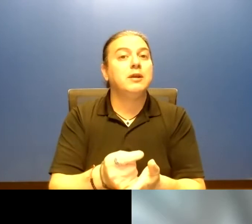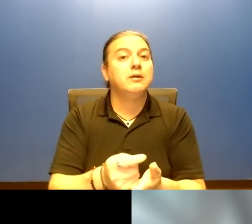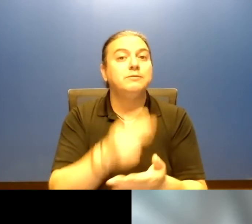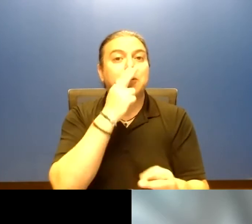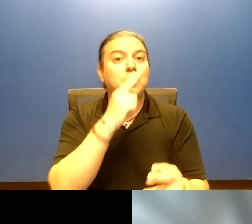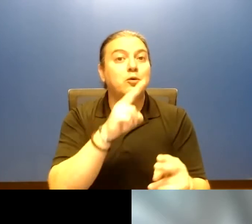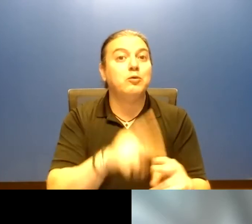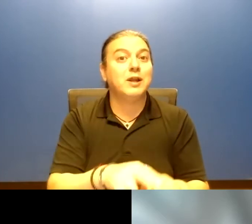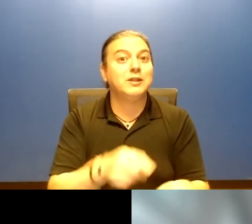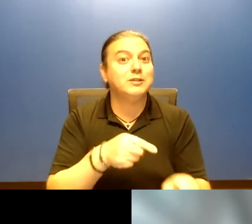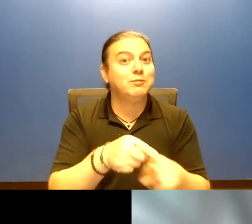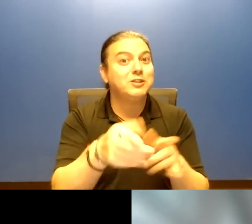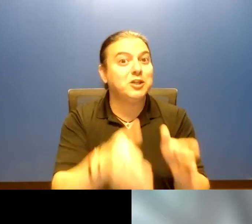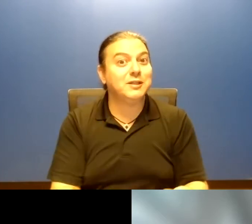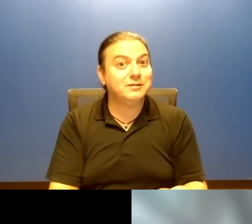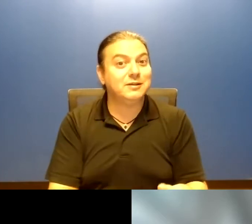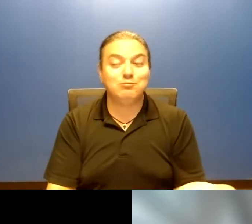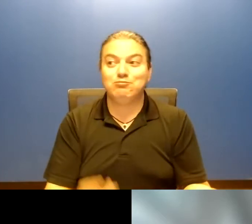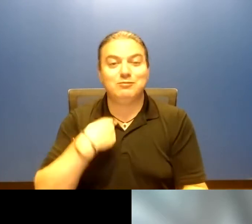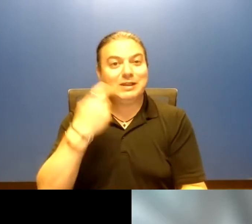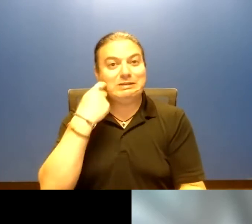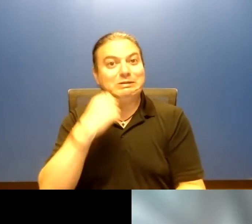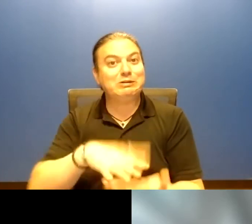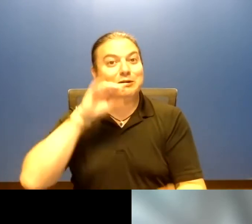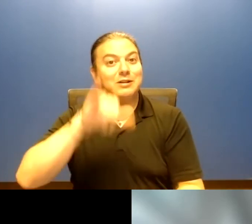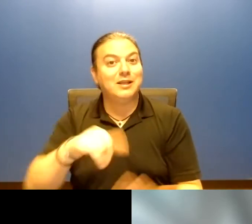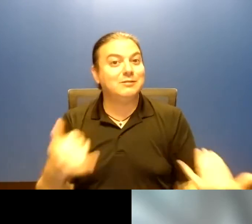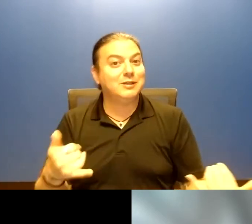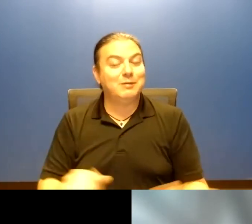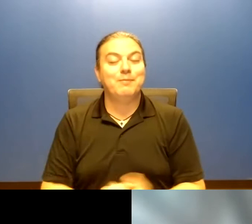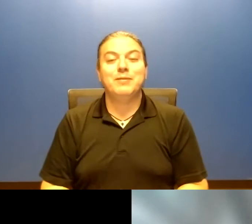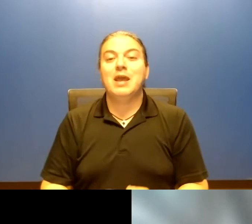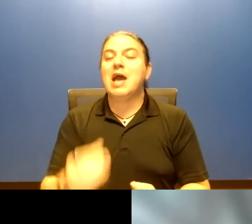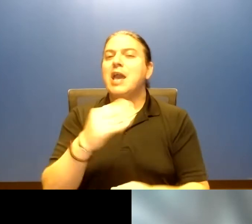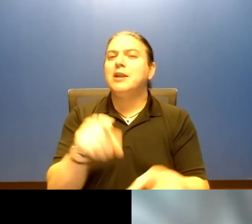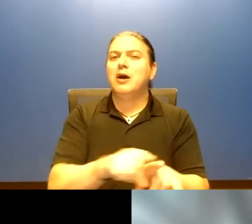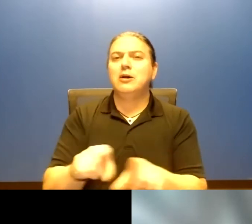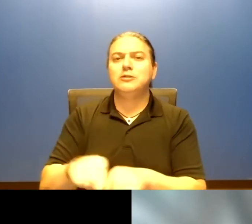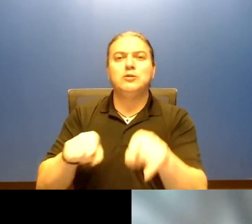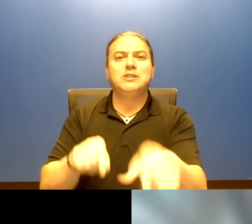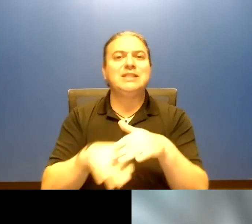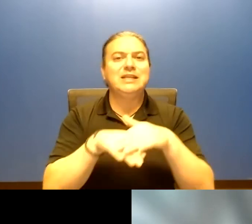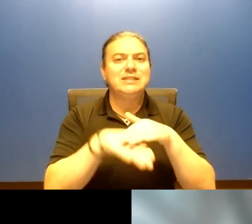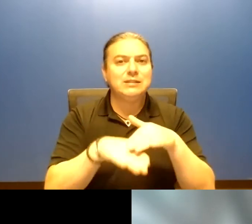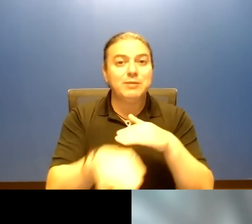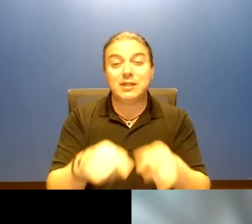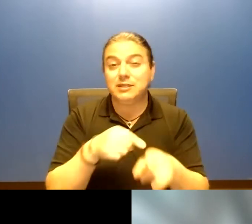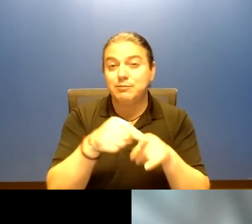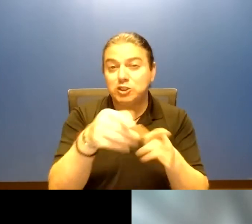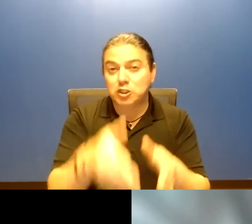think I knew that, Debbie. I learned something new every day. And she's an accessibility specialist. So I'm going to hand it